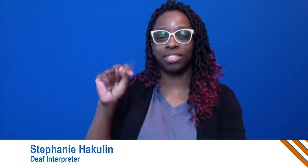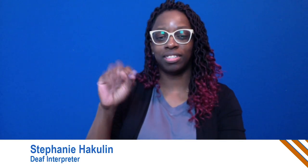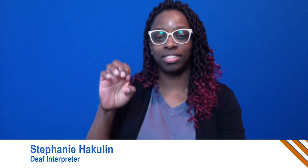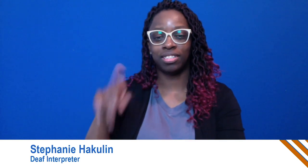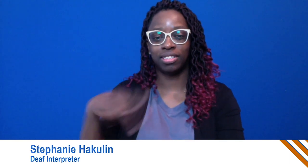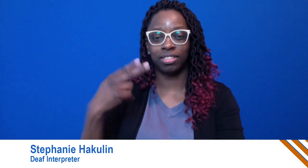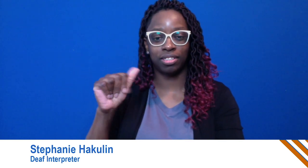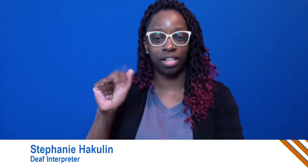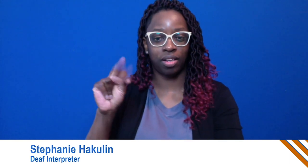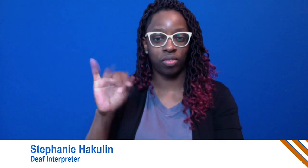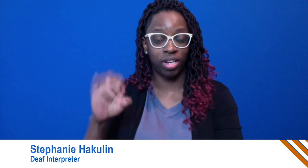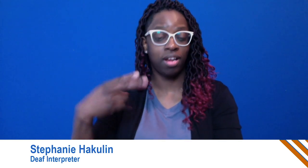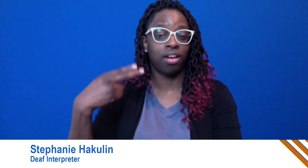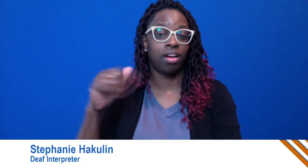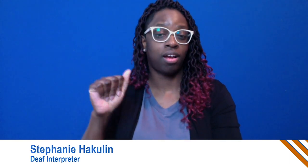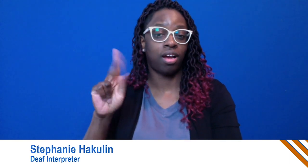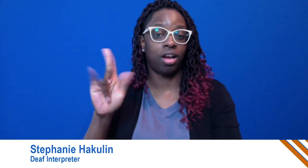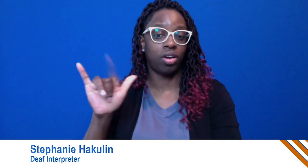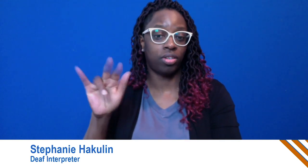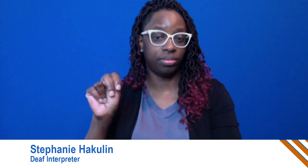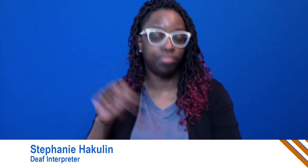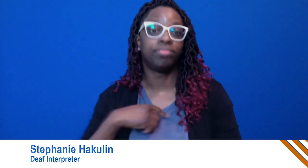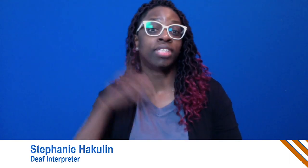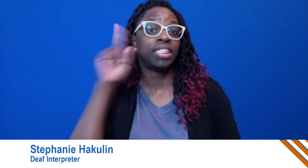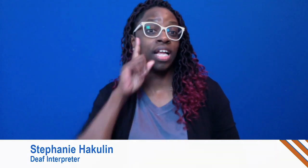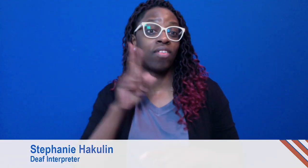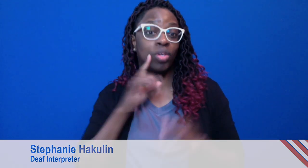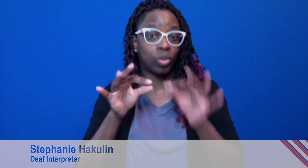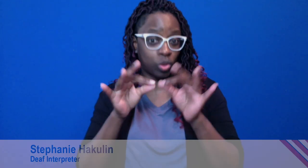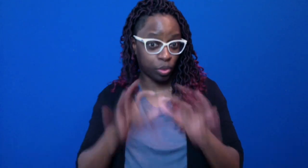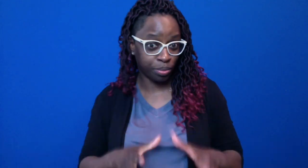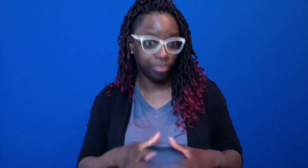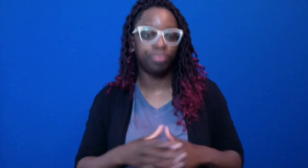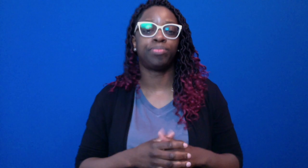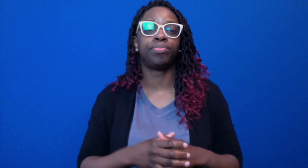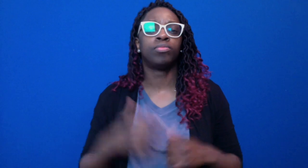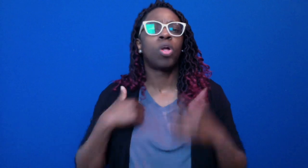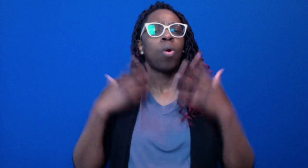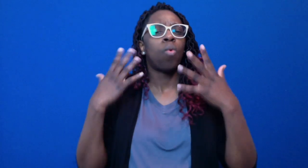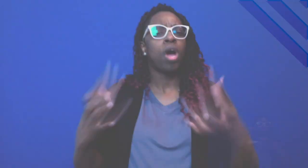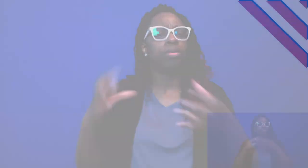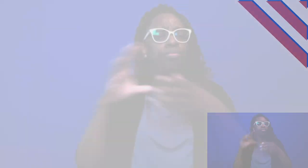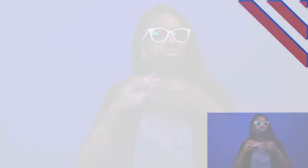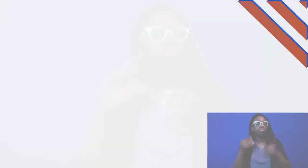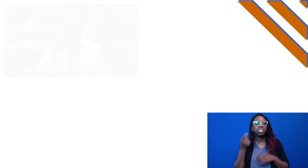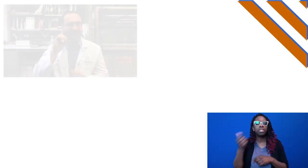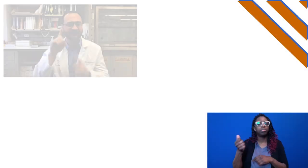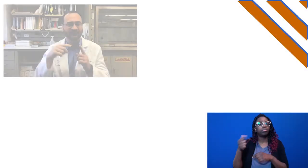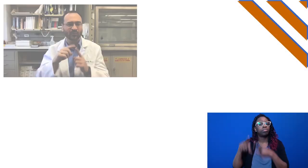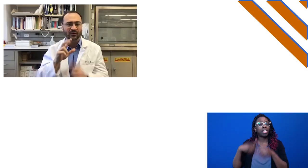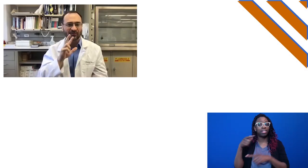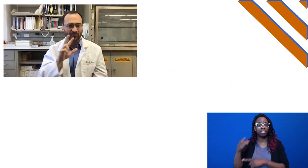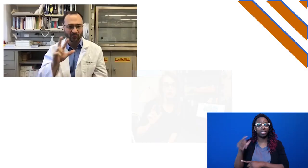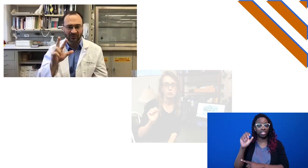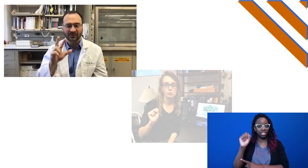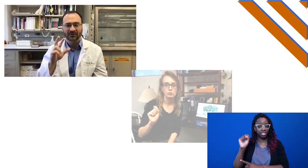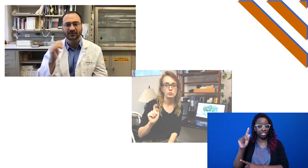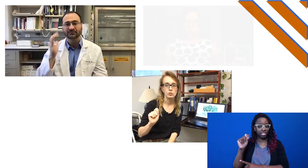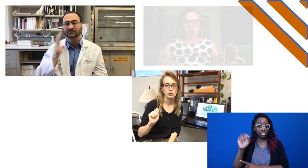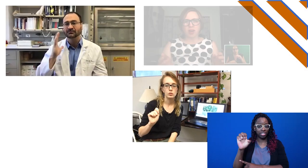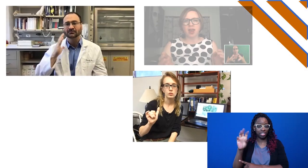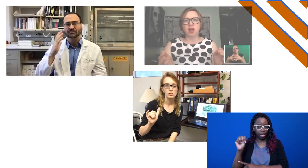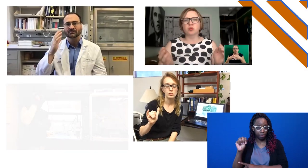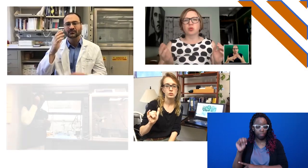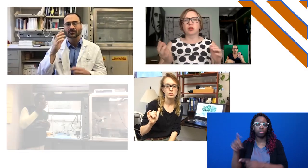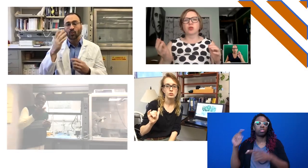I'm Stephanie Hocklin. I'm a deaf interpreter. I'm going to tell you a little about our STEM career stories. It's a series of videos